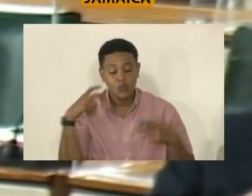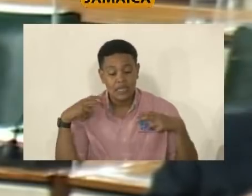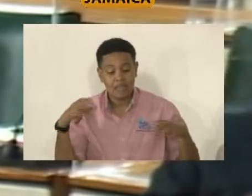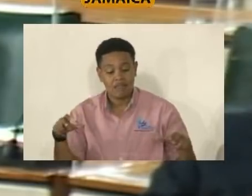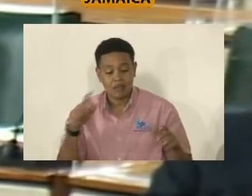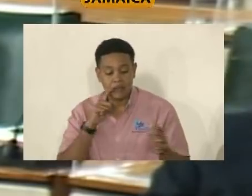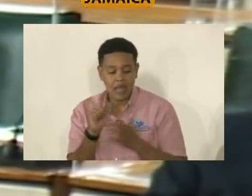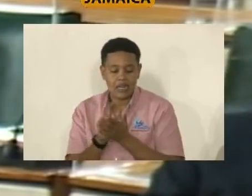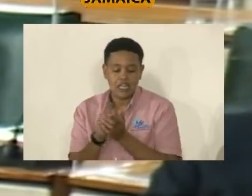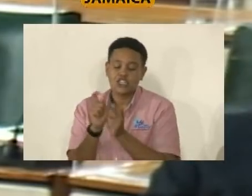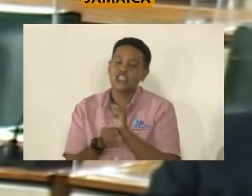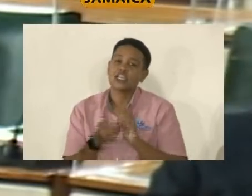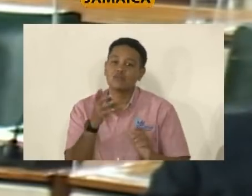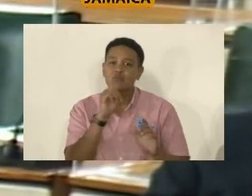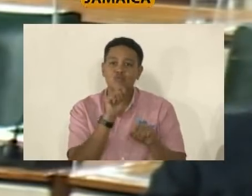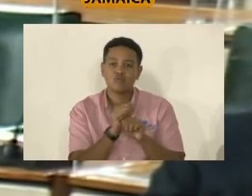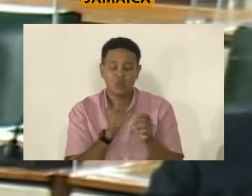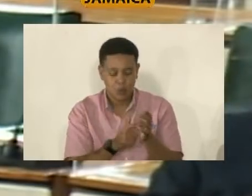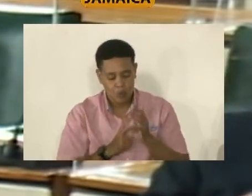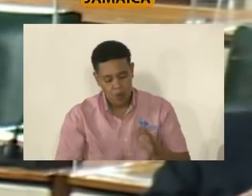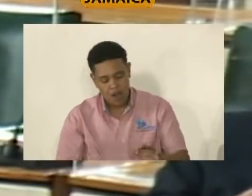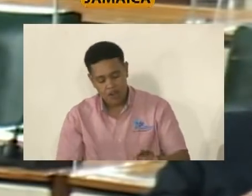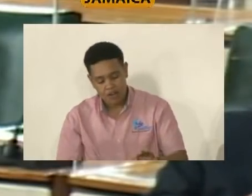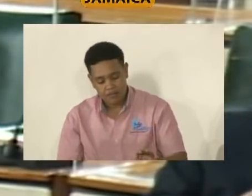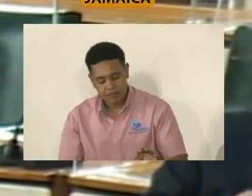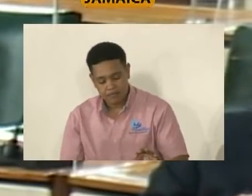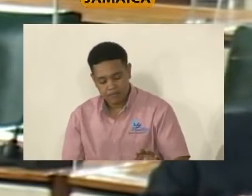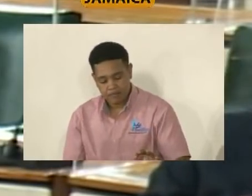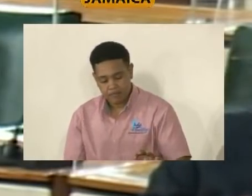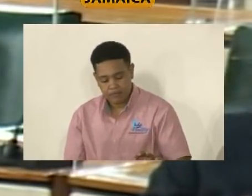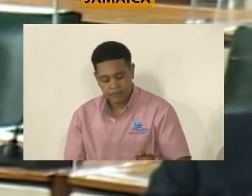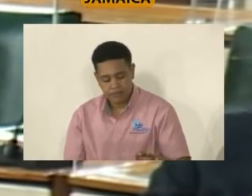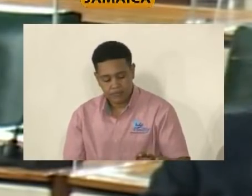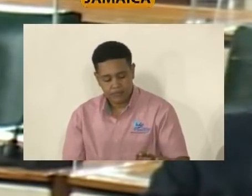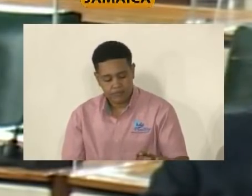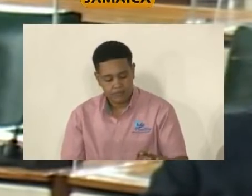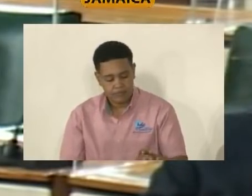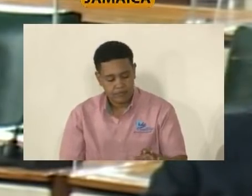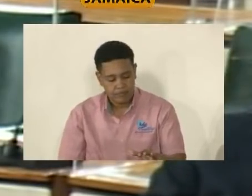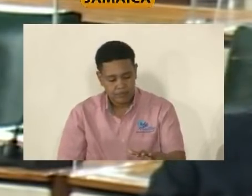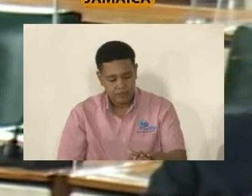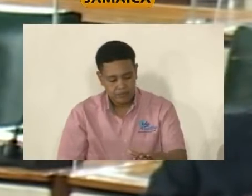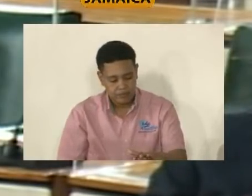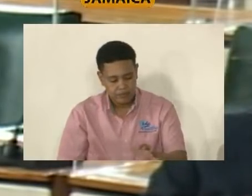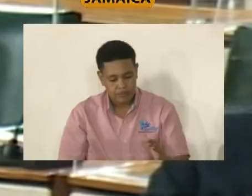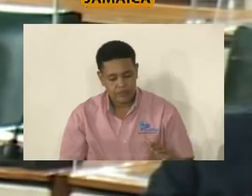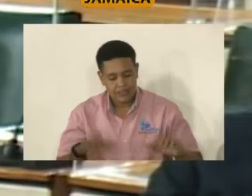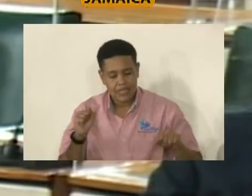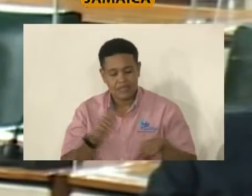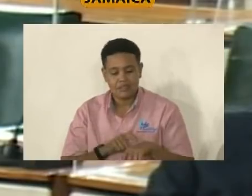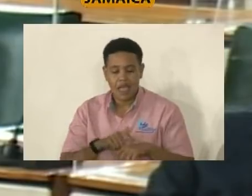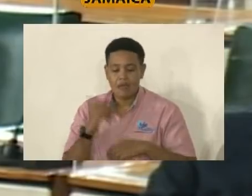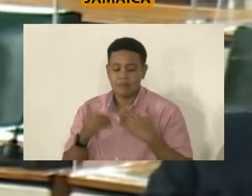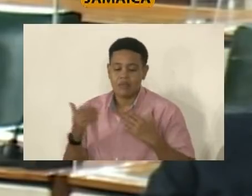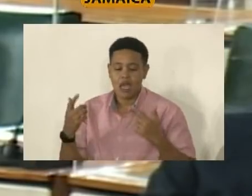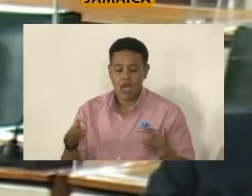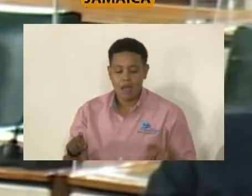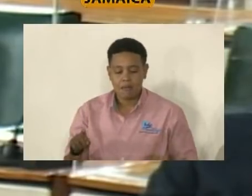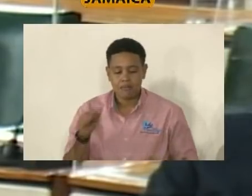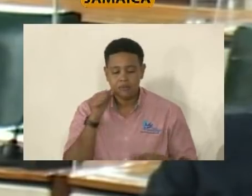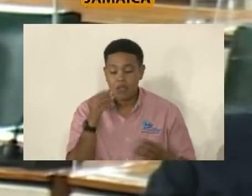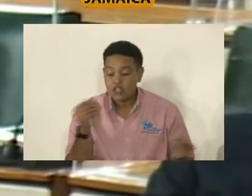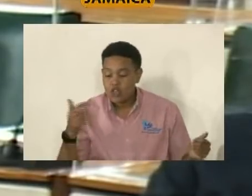changes that we require. And it does take time for them to kick into effect. That doesn't, as I said, absolve us, but we will do what we have to do operationally to bring things